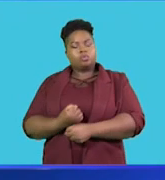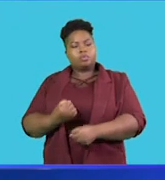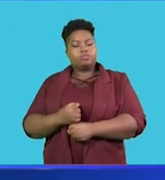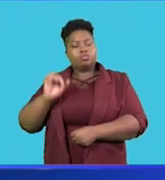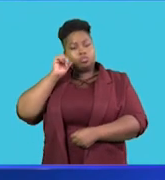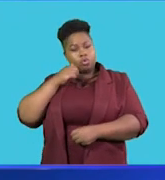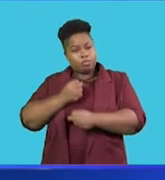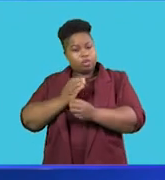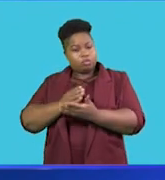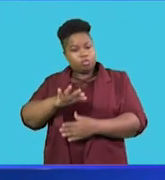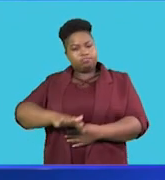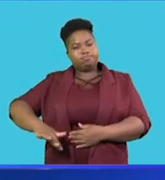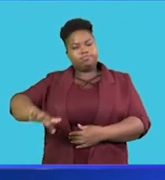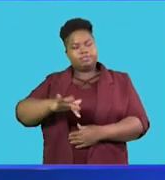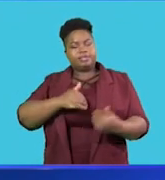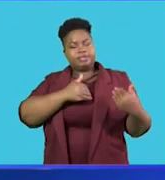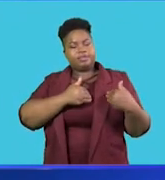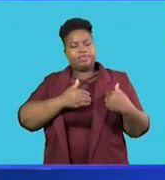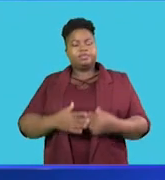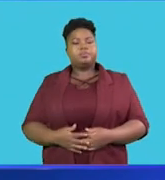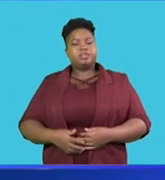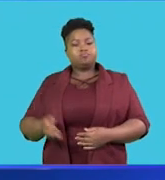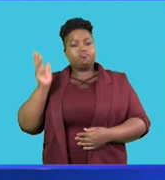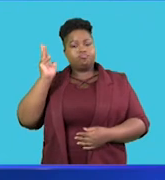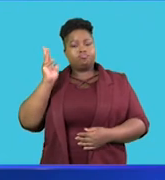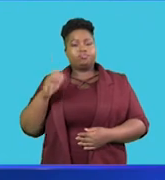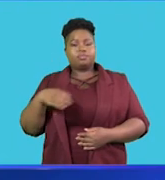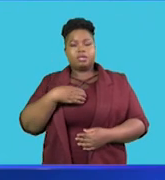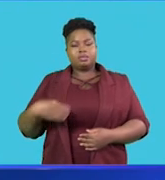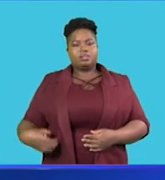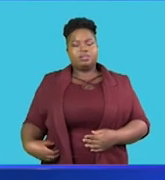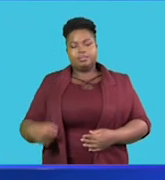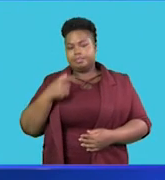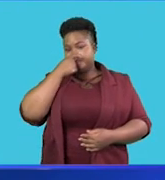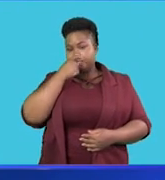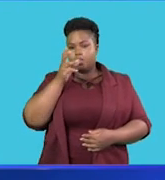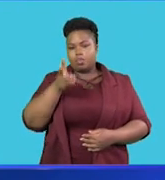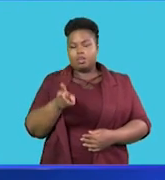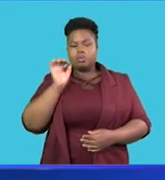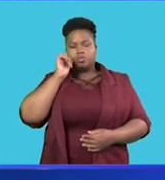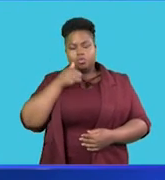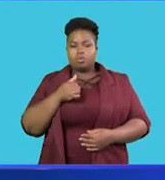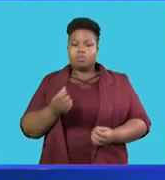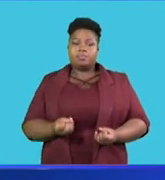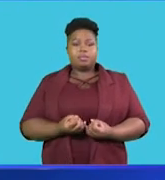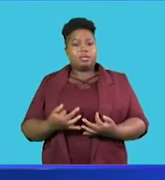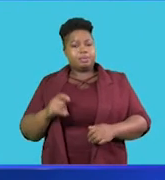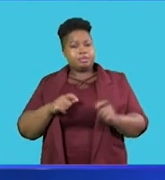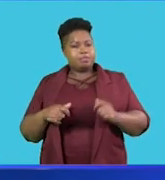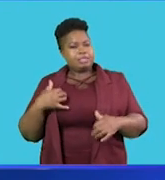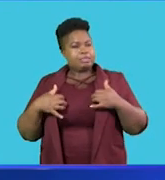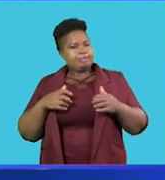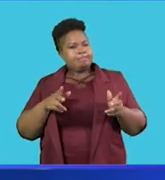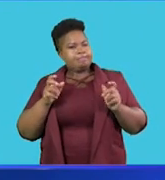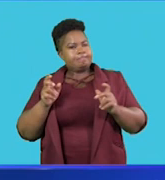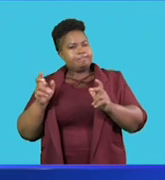netefatsa polokeho le bolebedi. Puo ena e tlilong ho theolwa ke mopresidente wa naha e leng Cyril Ramaphosa e itshitlehile boholo ntlheng tse